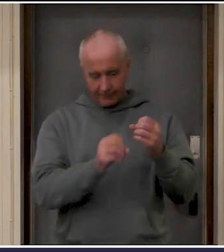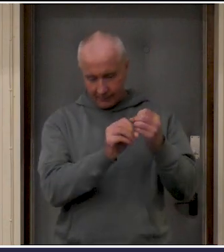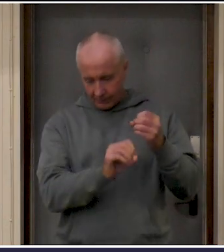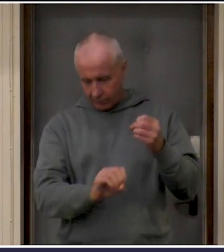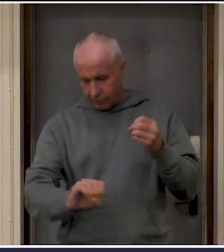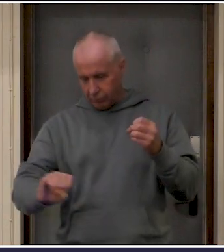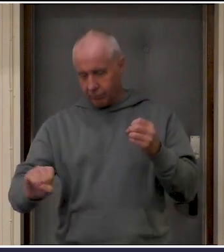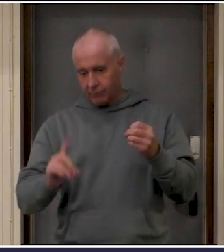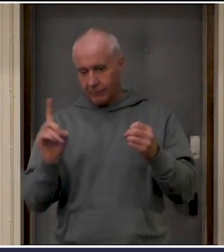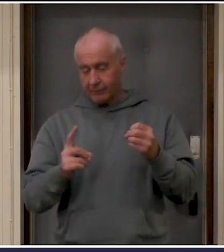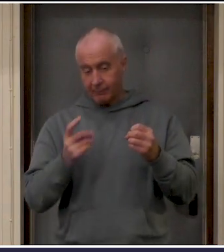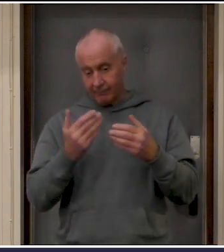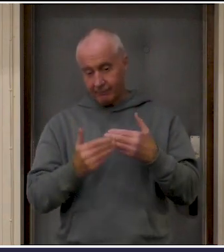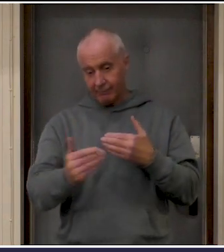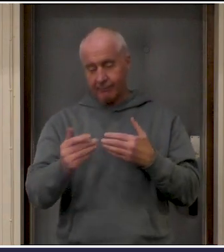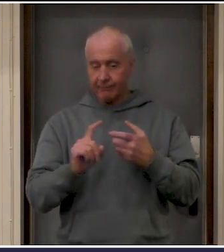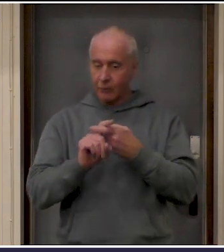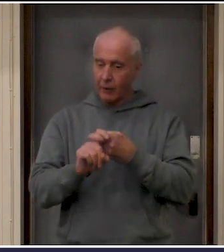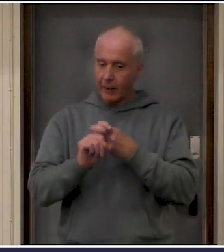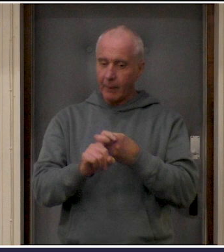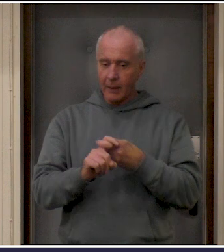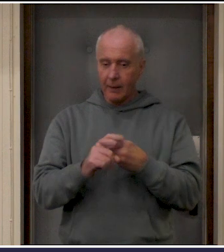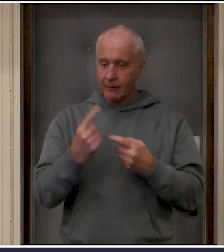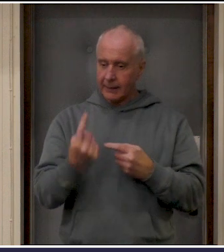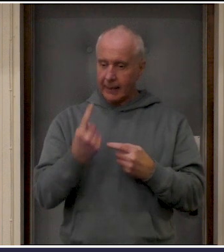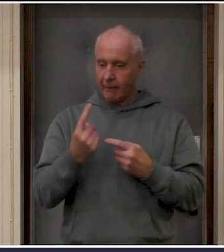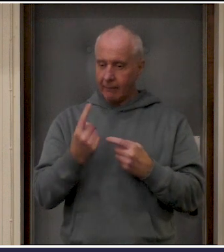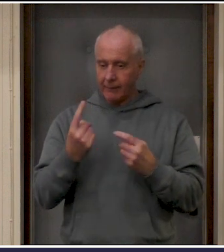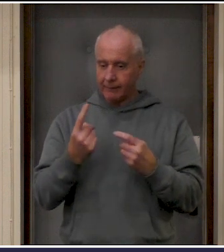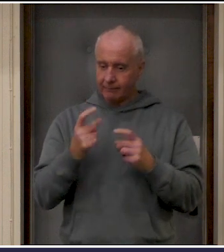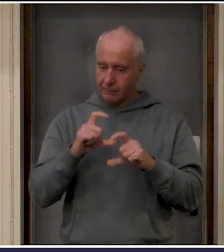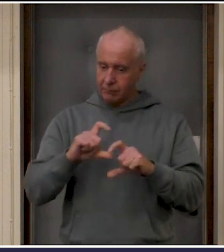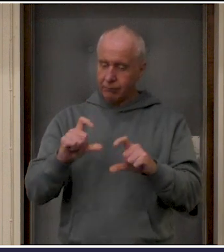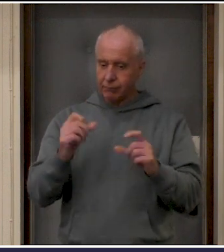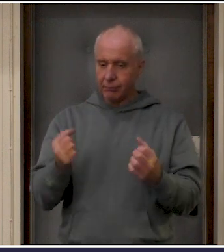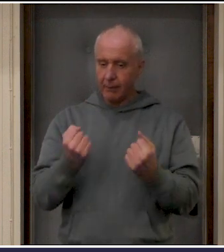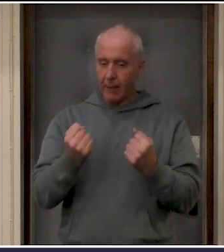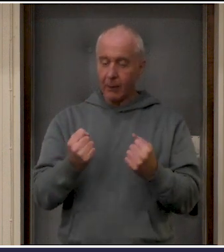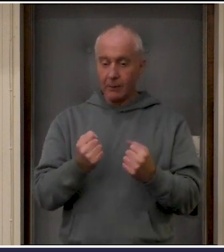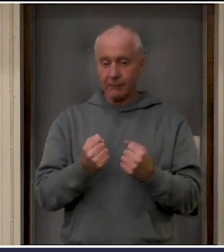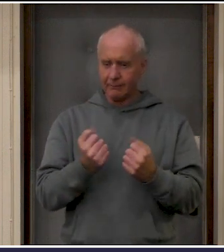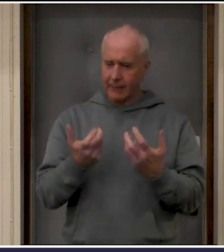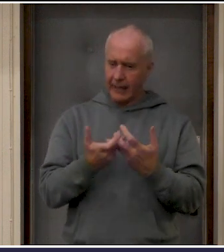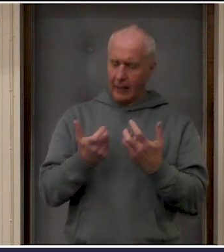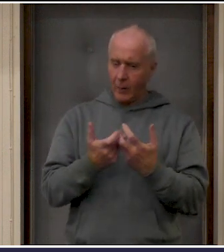power, long-term, reliable, self-sustained power. To meet the challenge of these requirements, the Corps